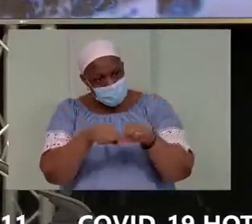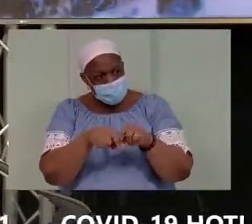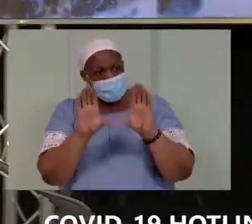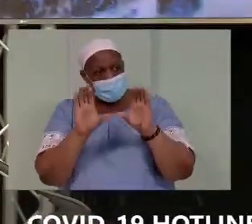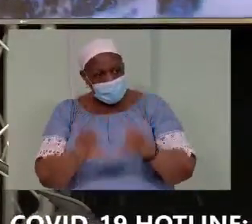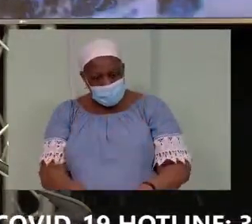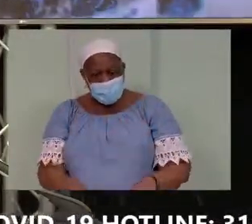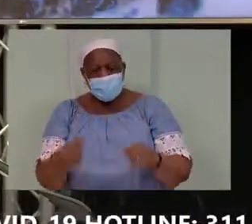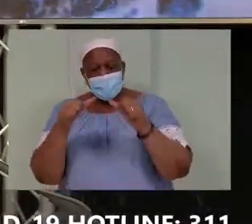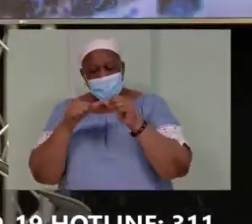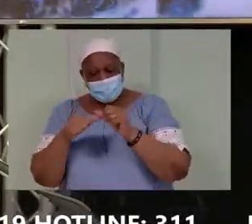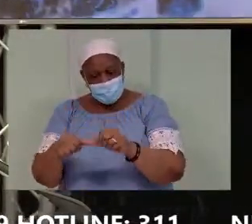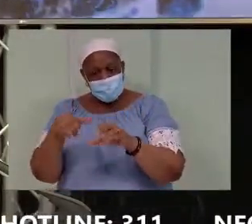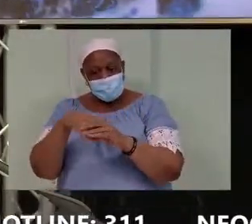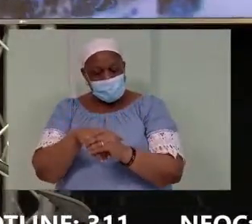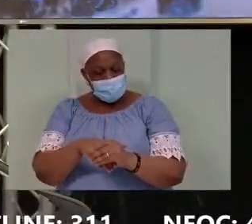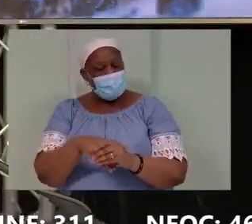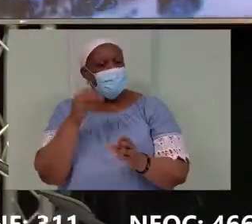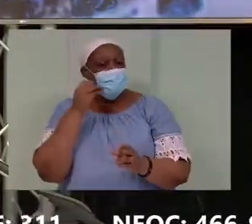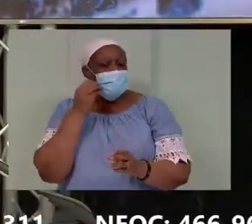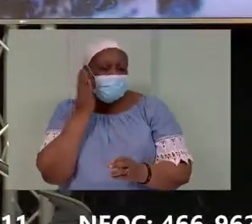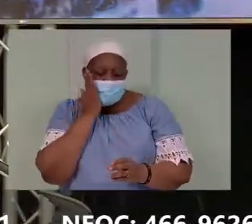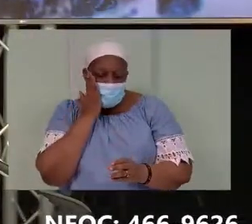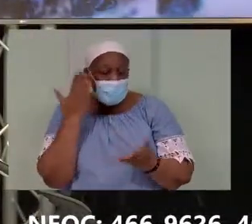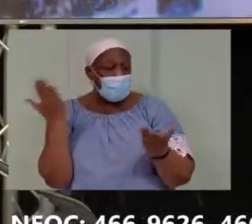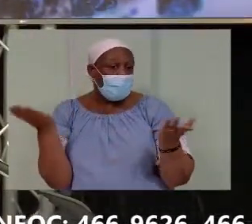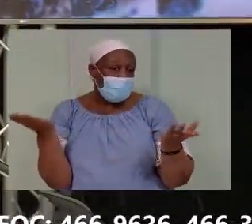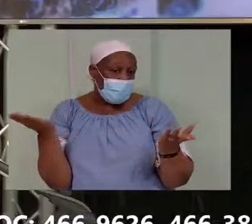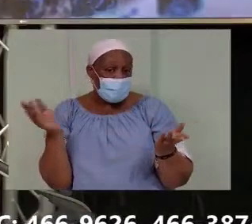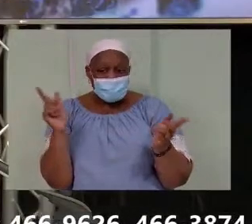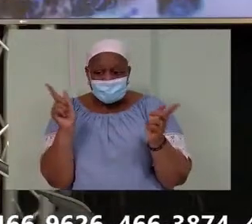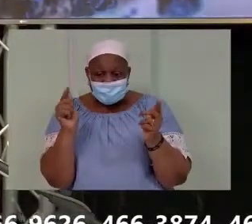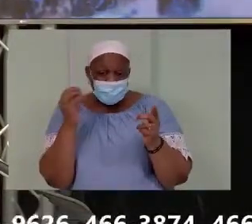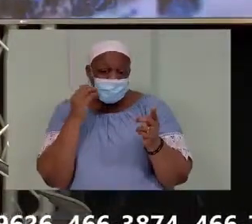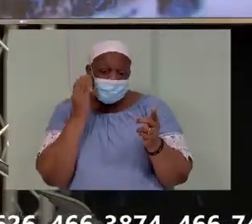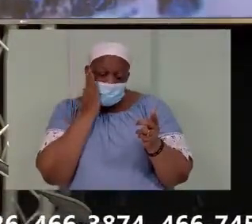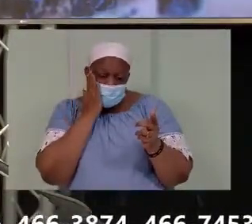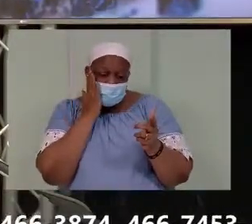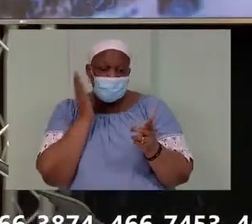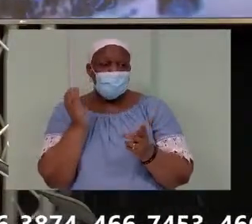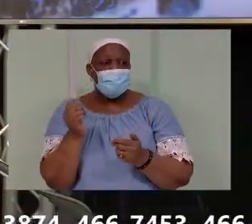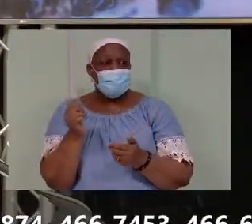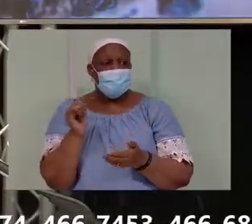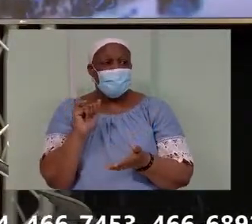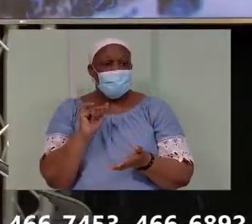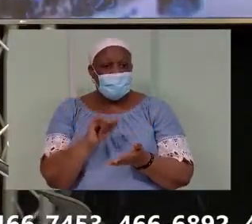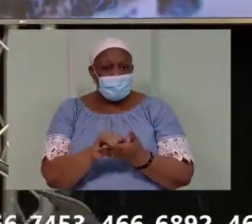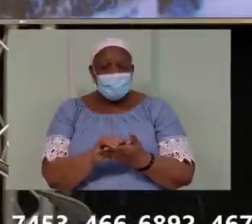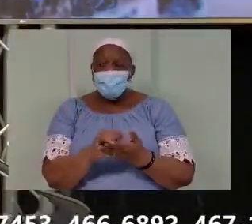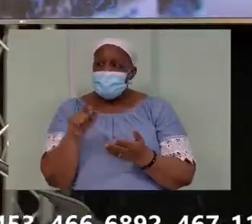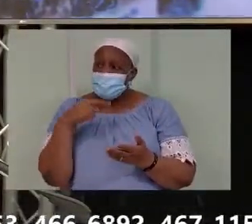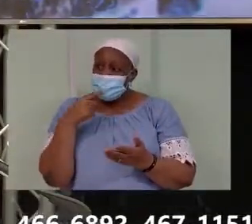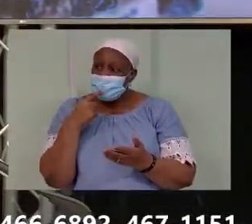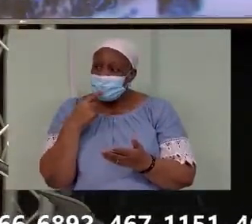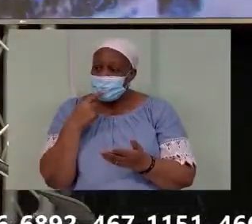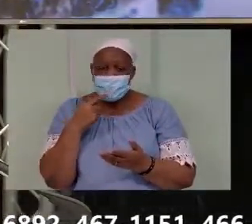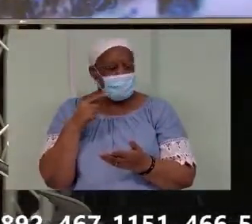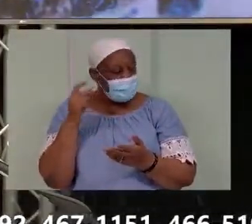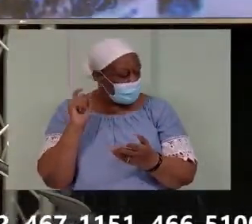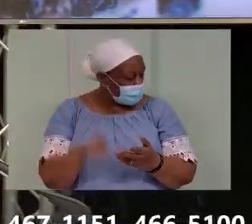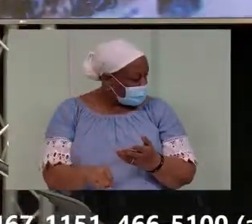villas or guest houses or whatever facility it may be once it's pre-approved. So meaning you're going to go through